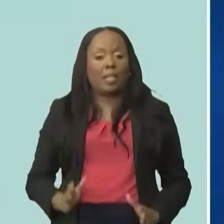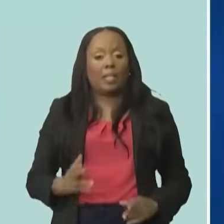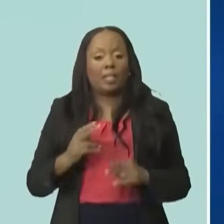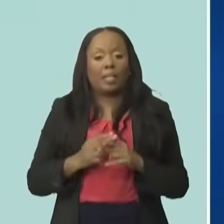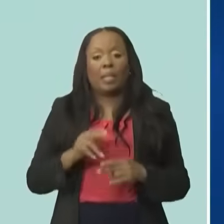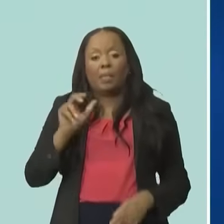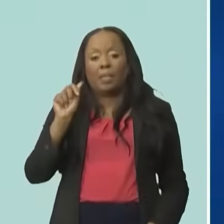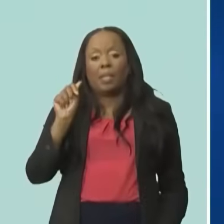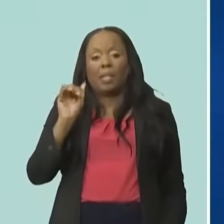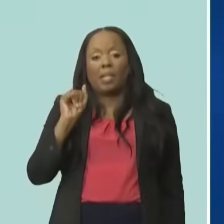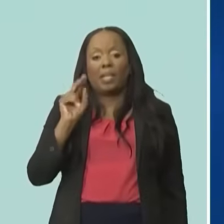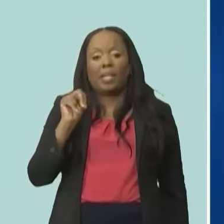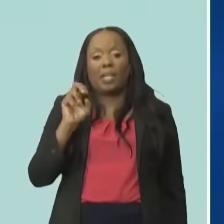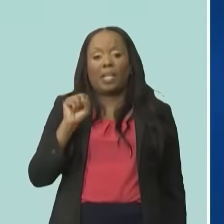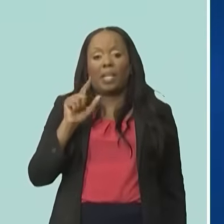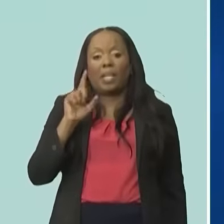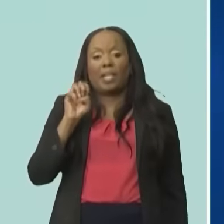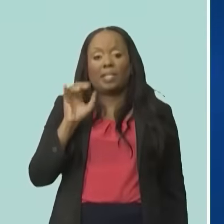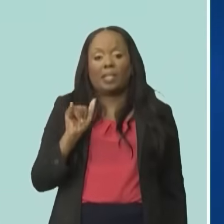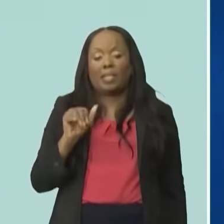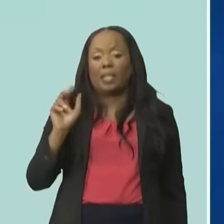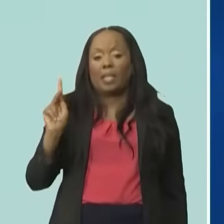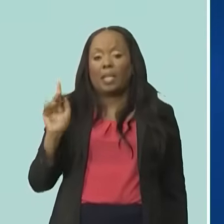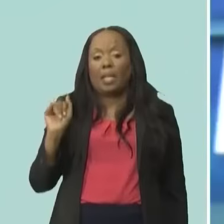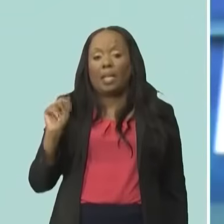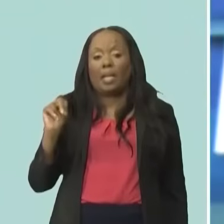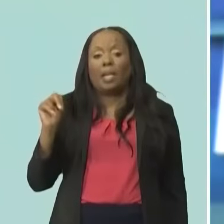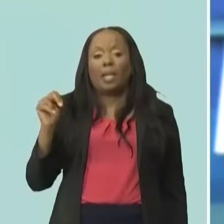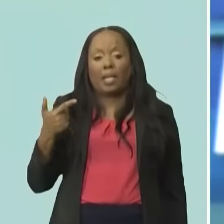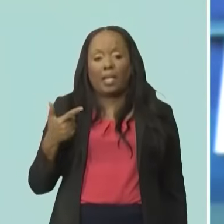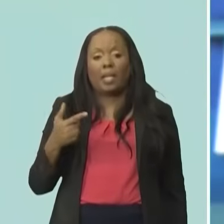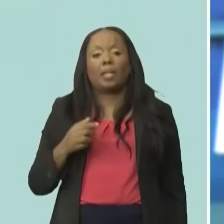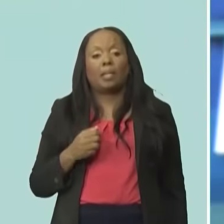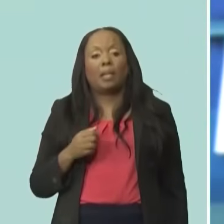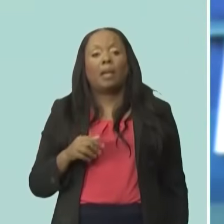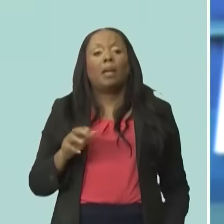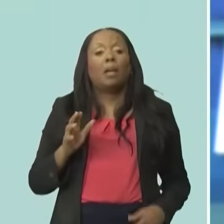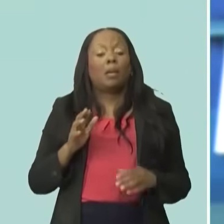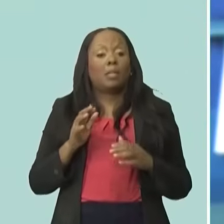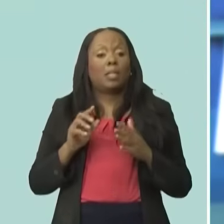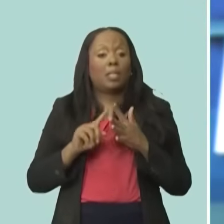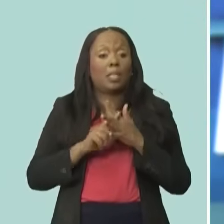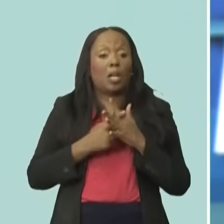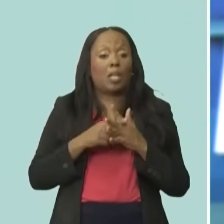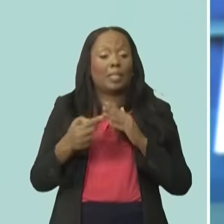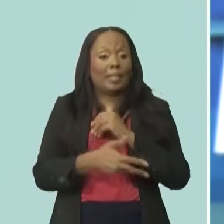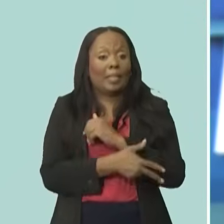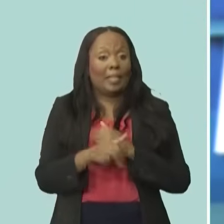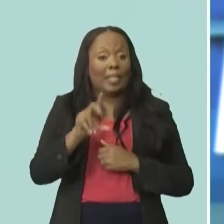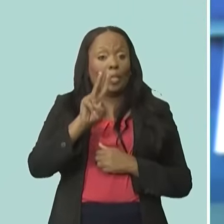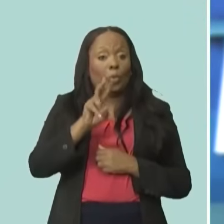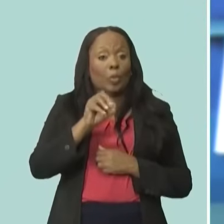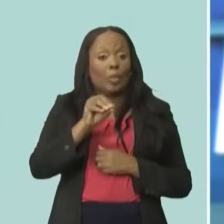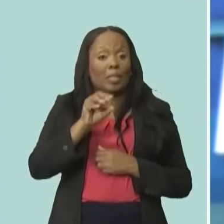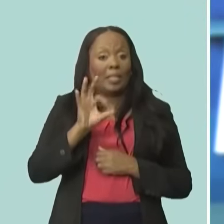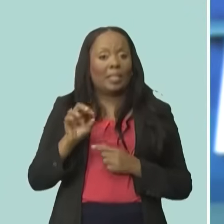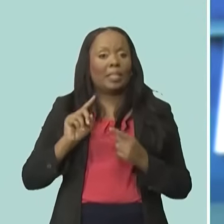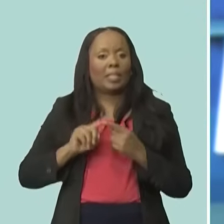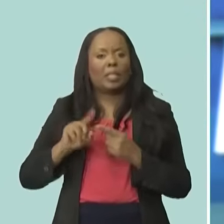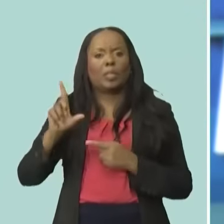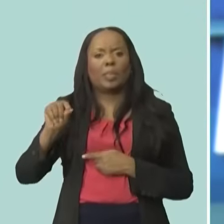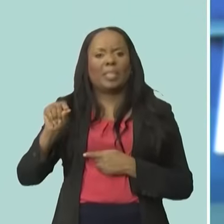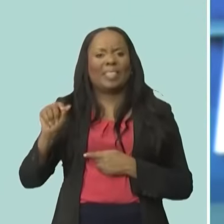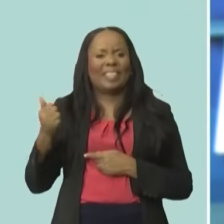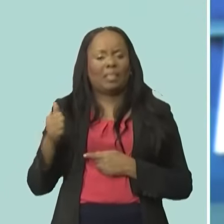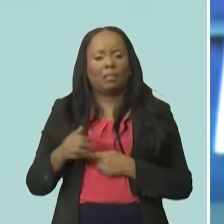$191,416.39 from former client Ainsley King between April 29, 2009 and October 26,